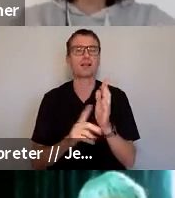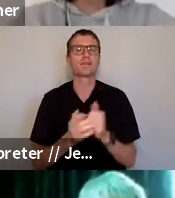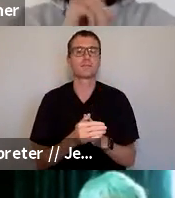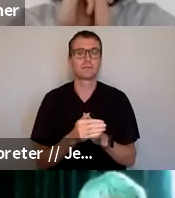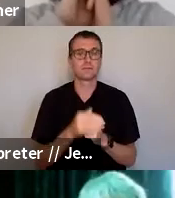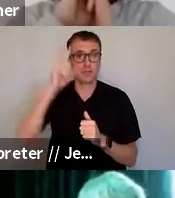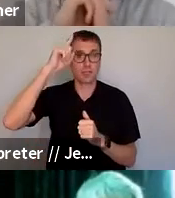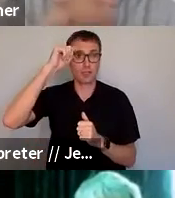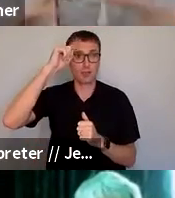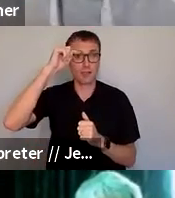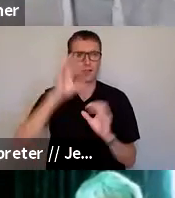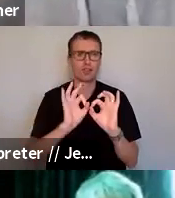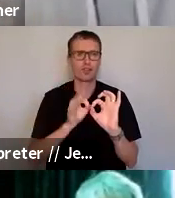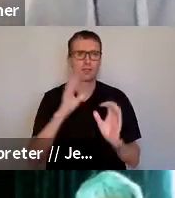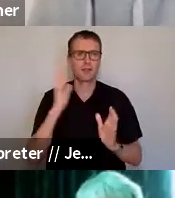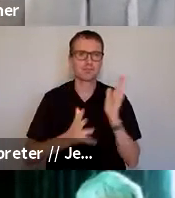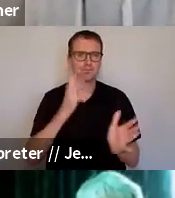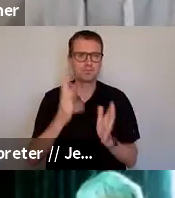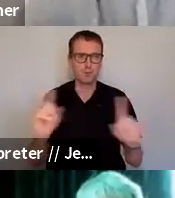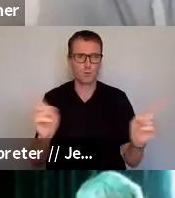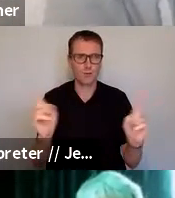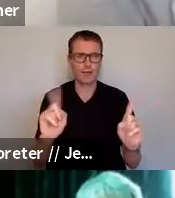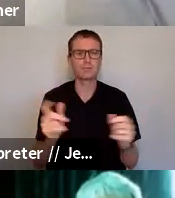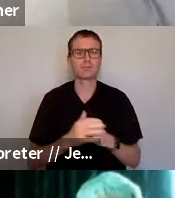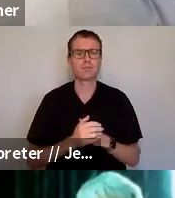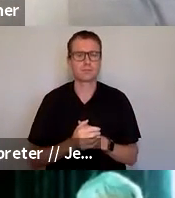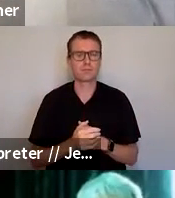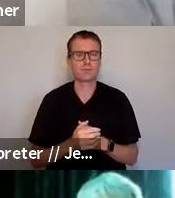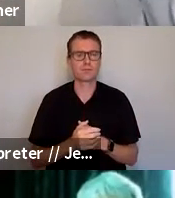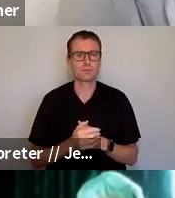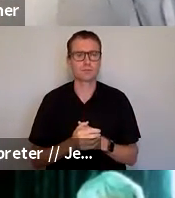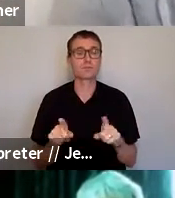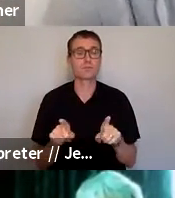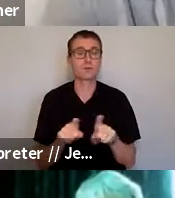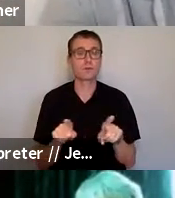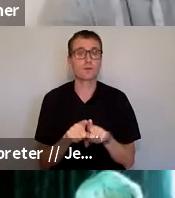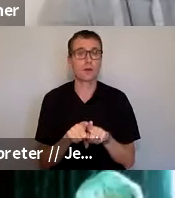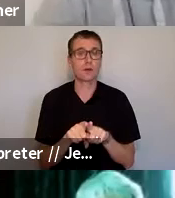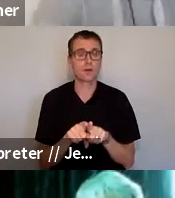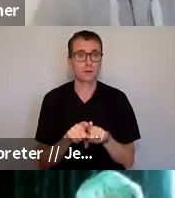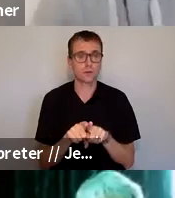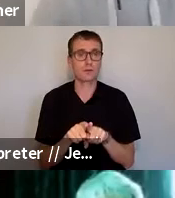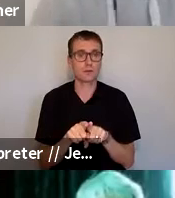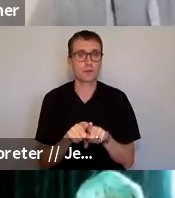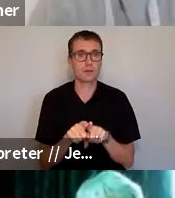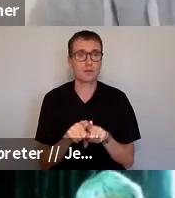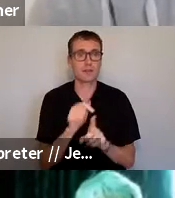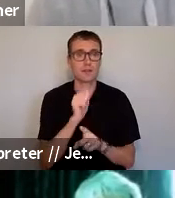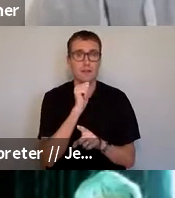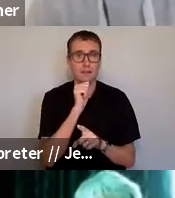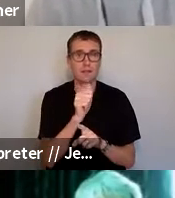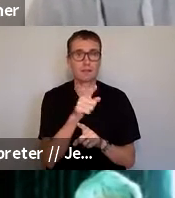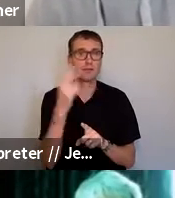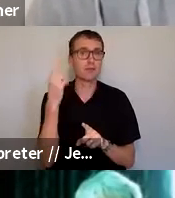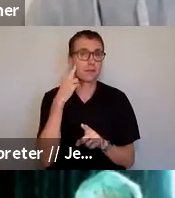signing the hui today and will also be able to do sign interpreting if anybody